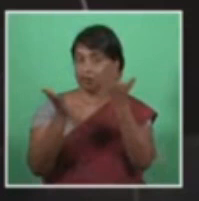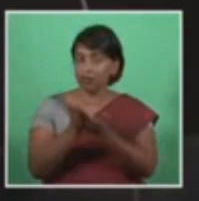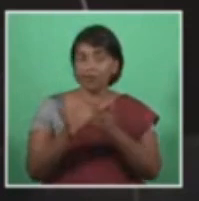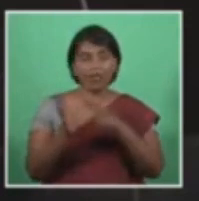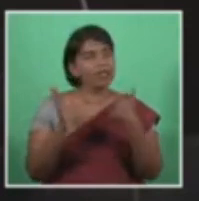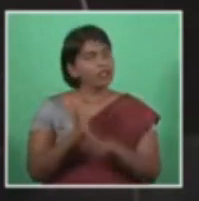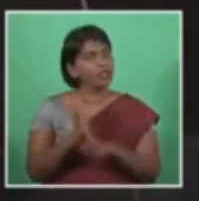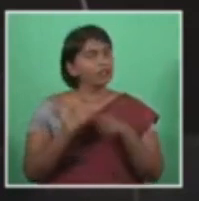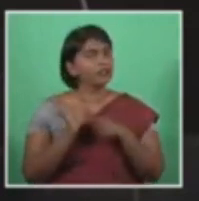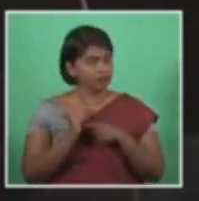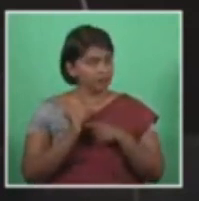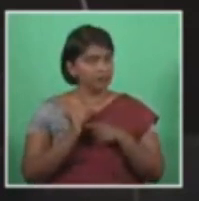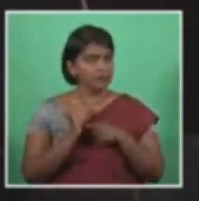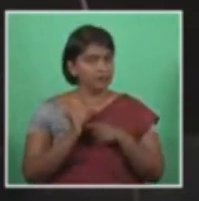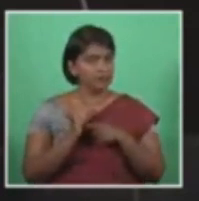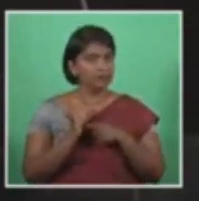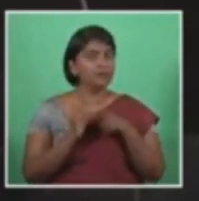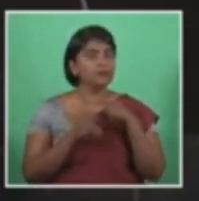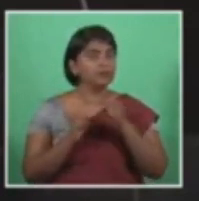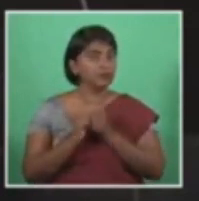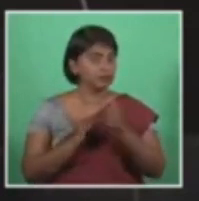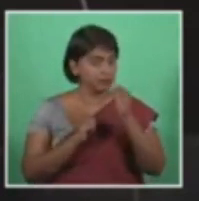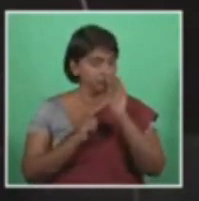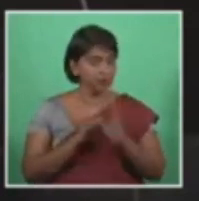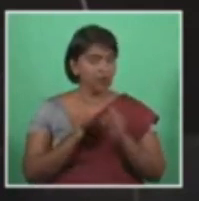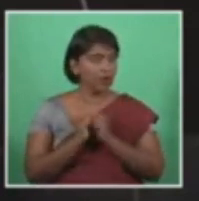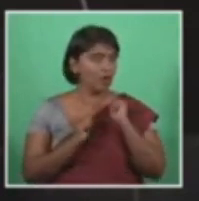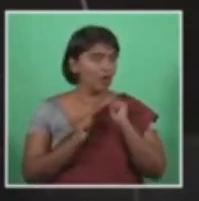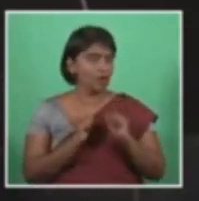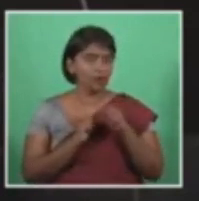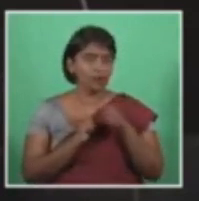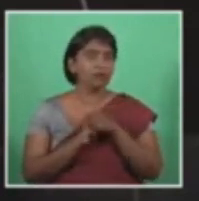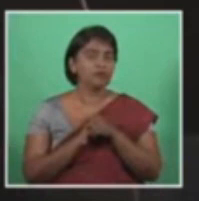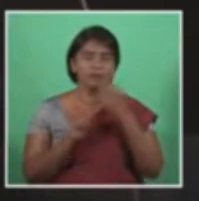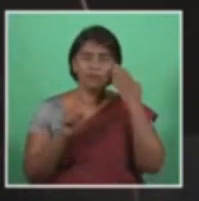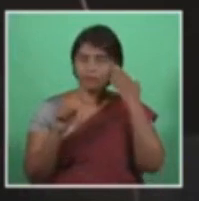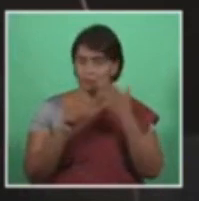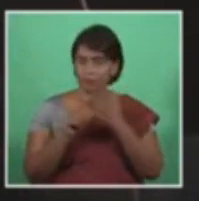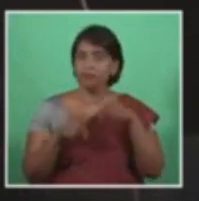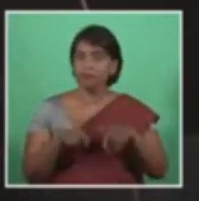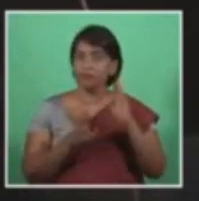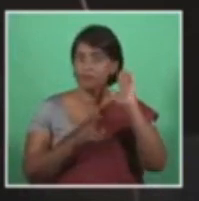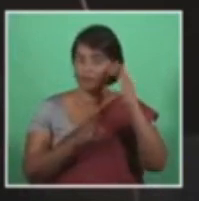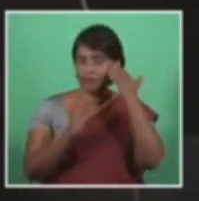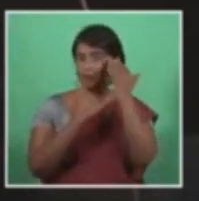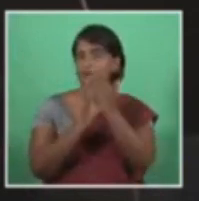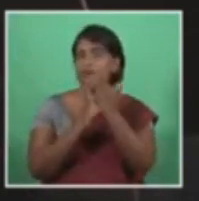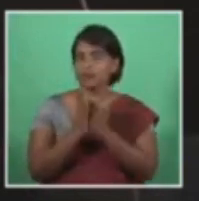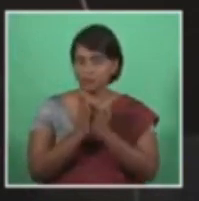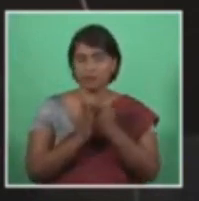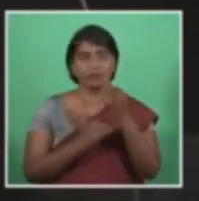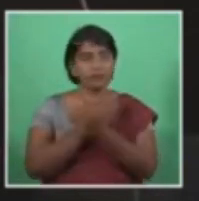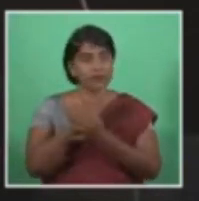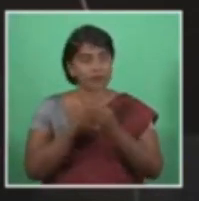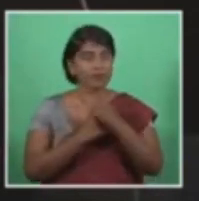proper understanding of what is necessary, of what goes into rehabilitating those who are dependent on drugs?